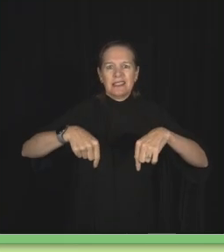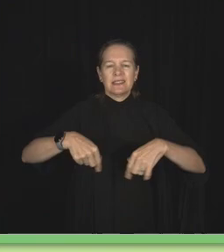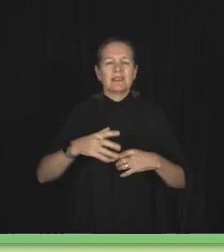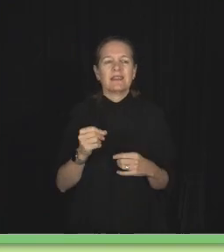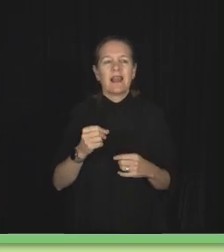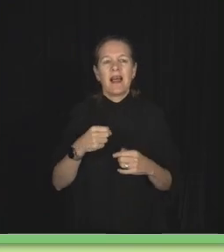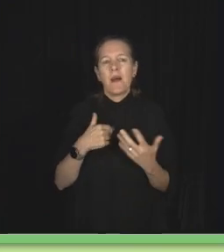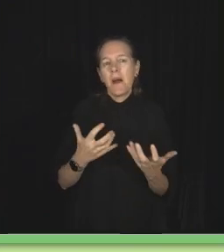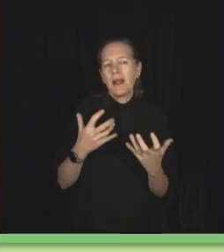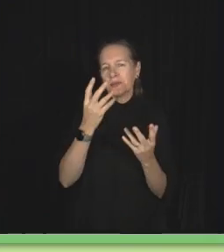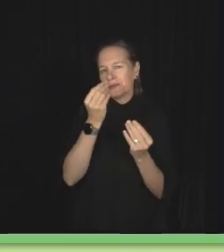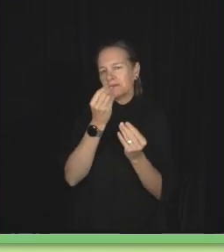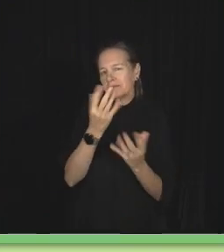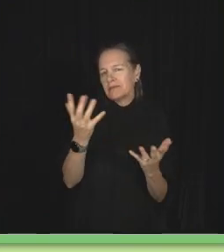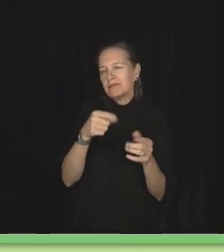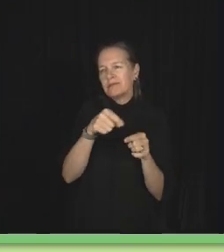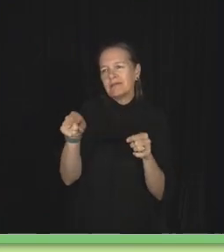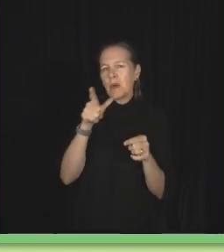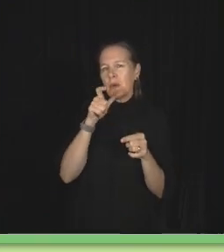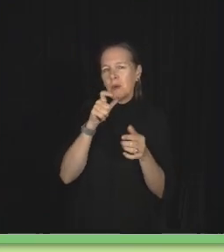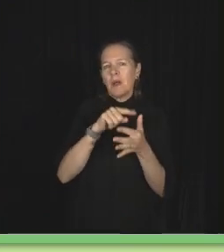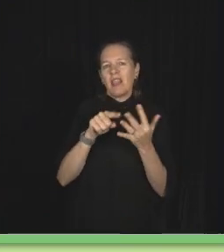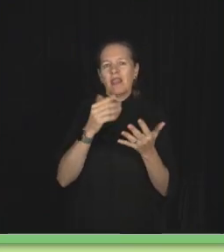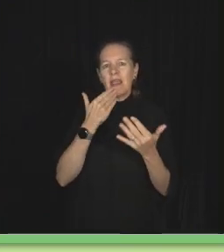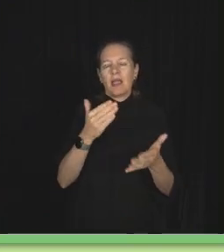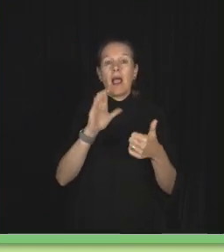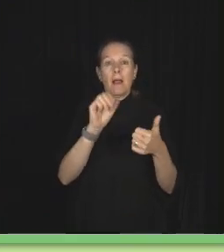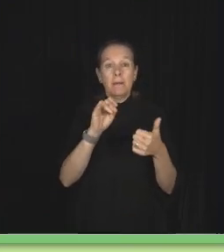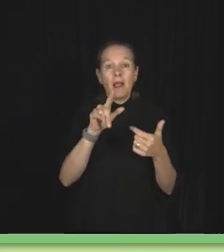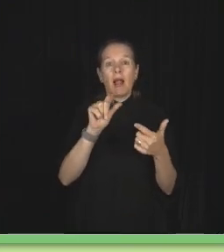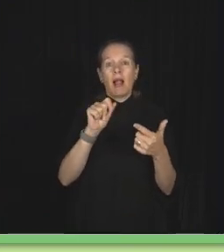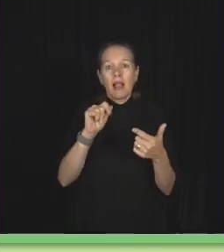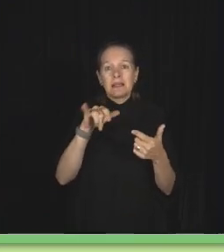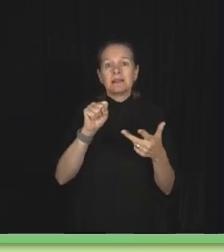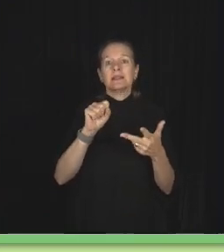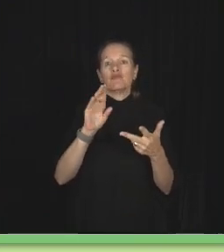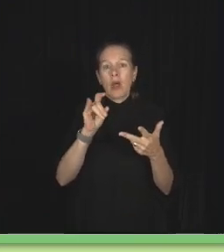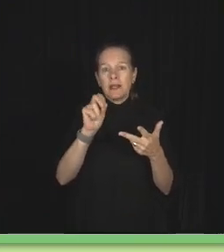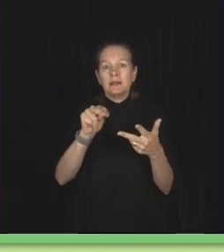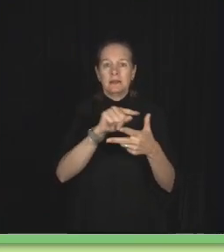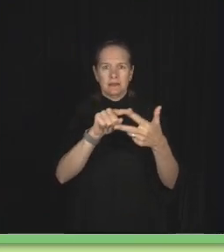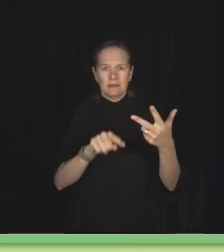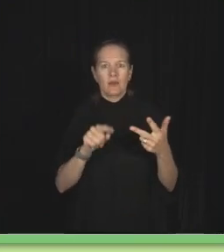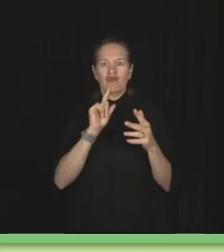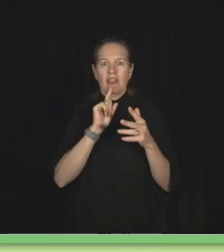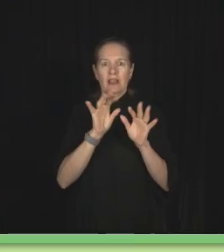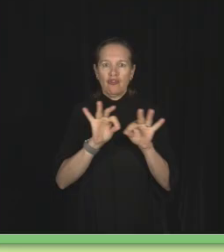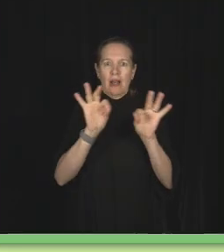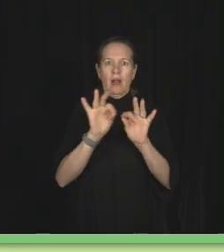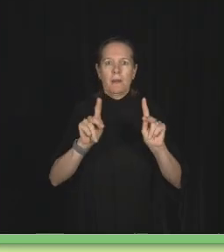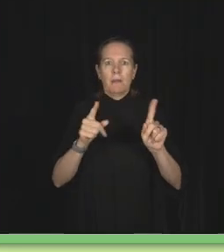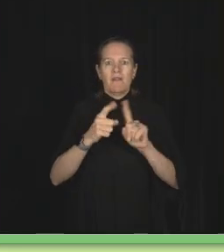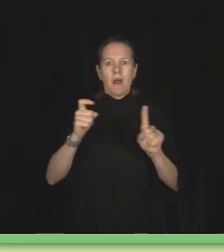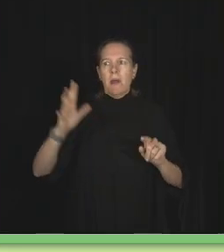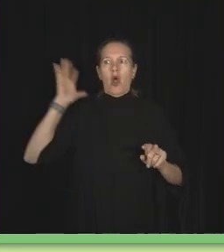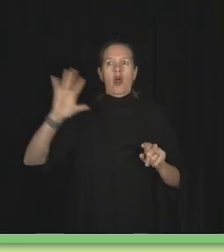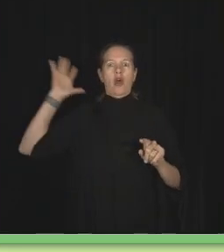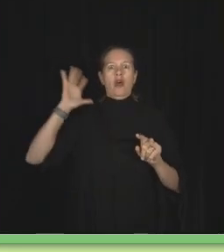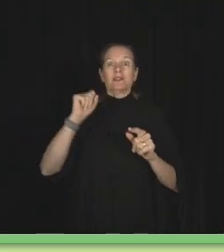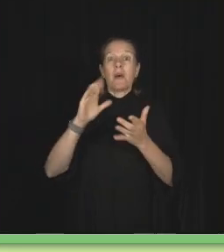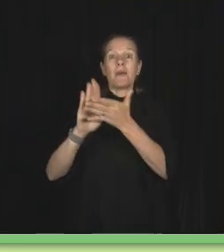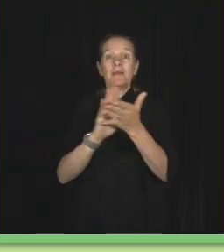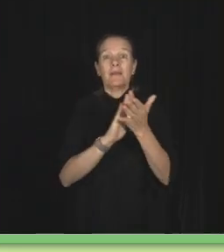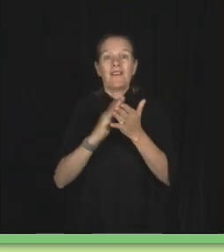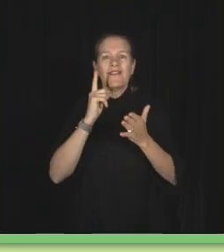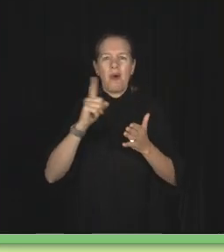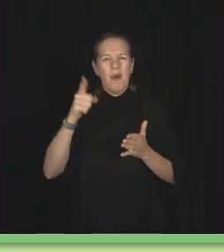kind of want everyone to kind of thank some of these folks. Camille, Alexis, Brandon, Alex Polvey, these were all like critical folks in the early days. So can we just get a round of applause for all